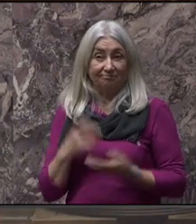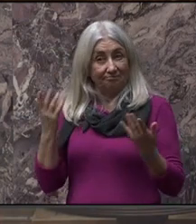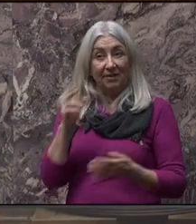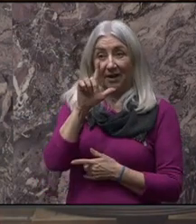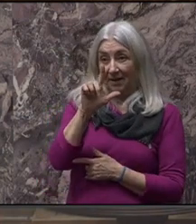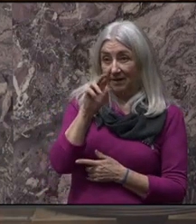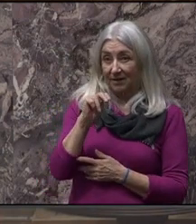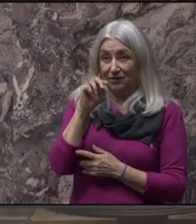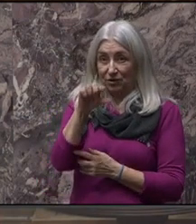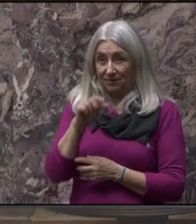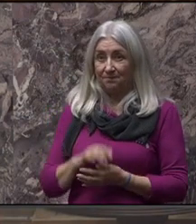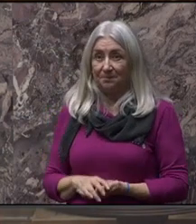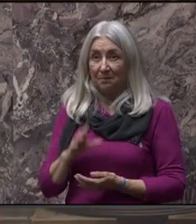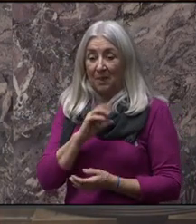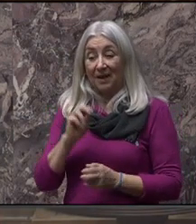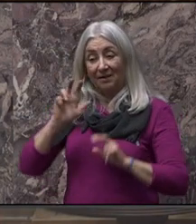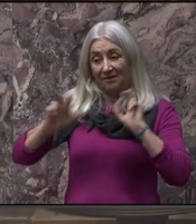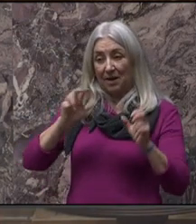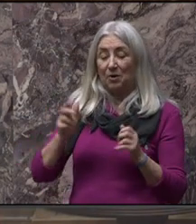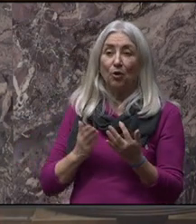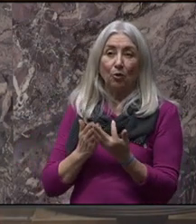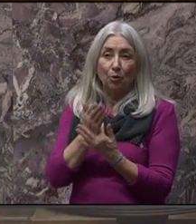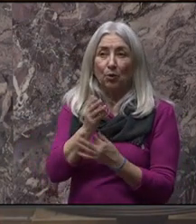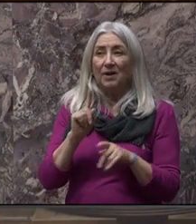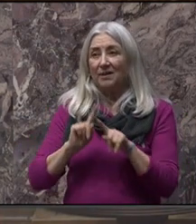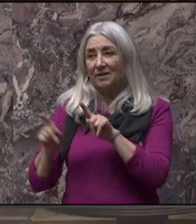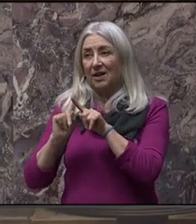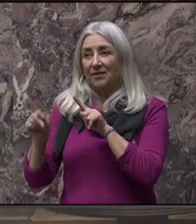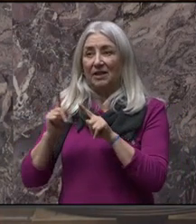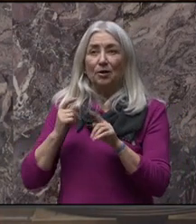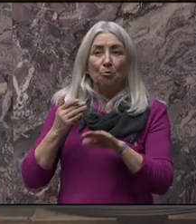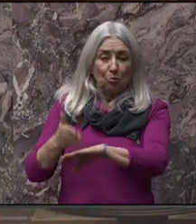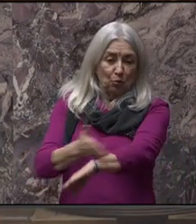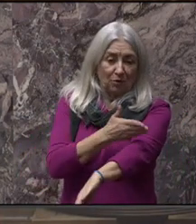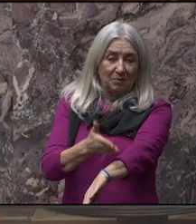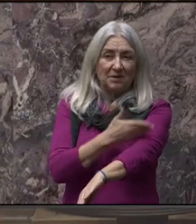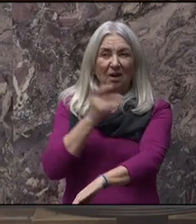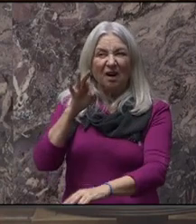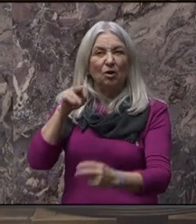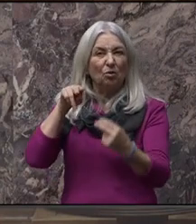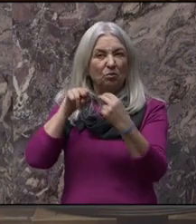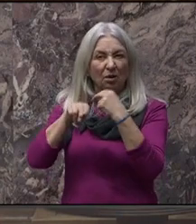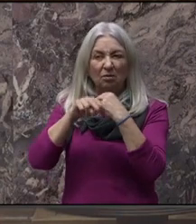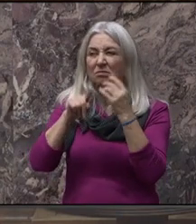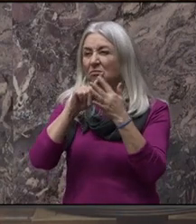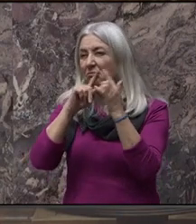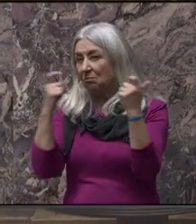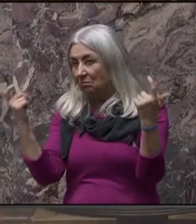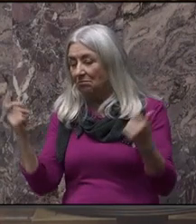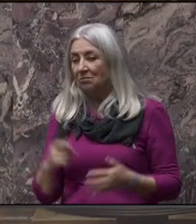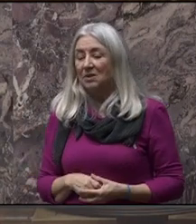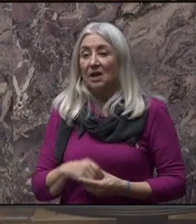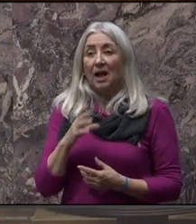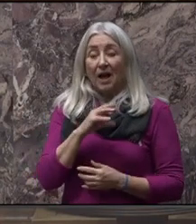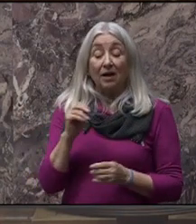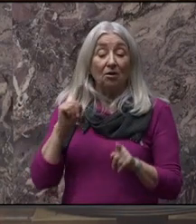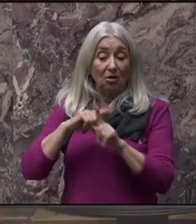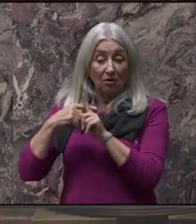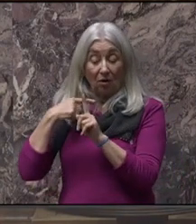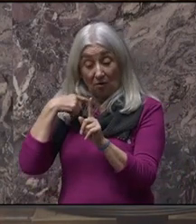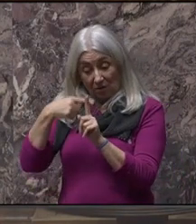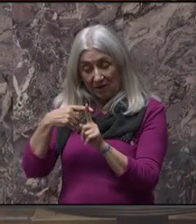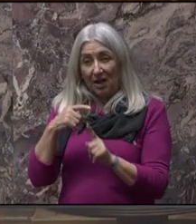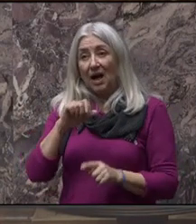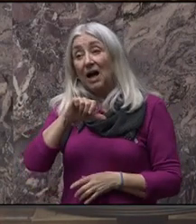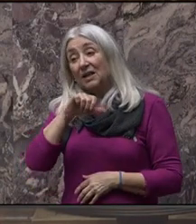Secondly, investments to create jobs through necessary infrastructure improvements. And thirdly, a longer-term plan